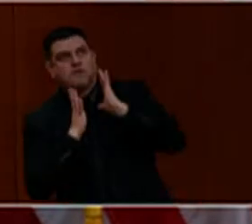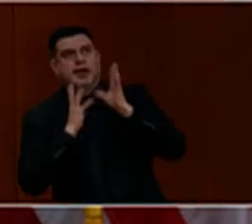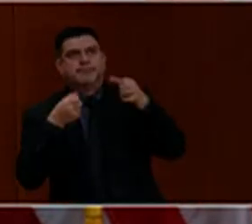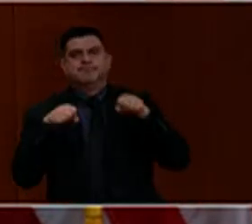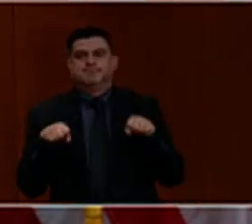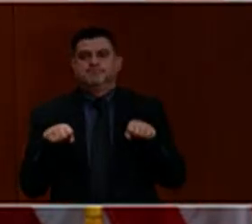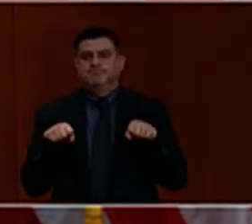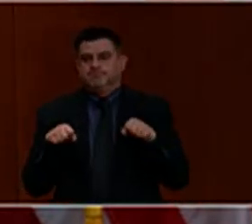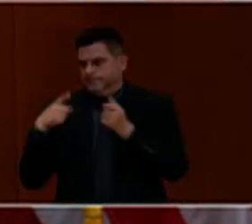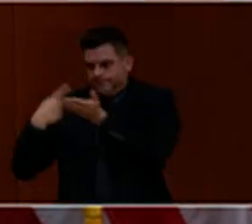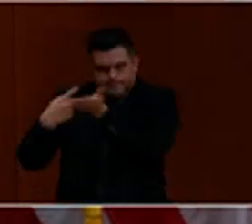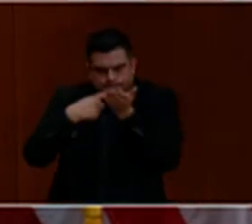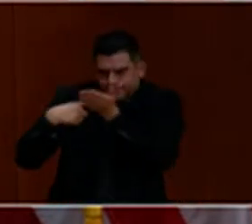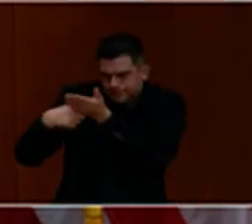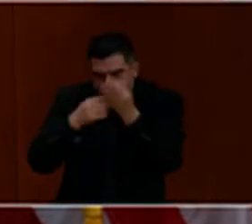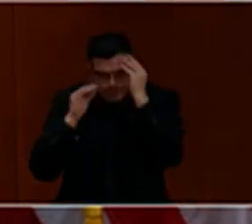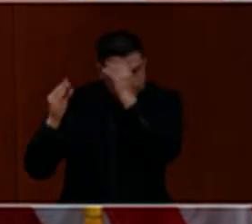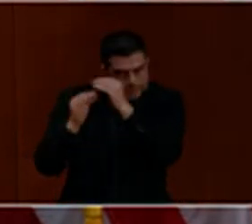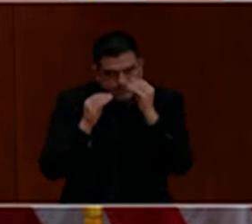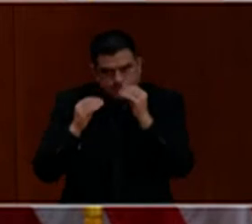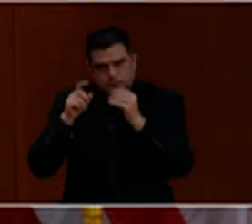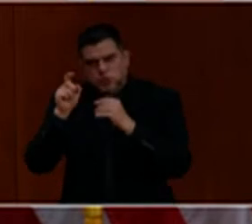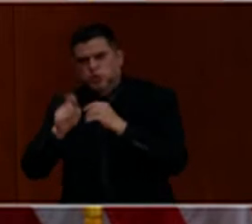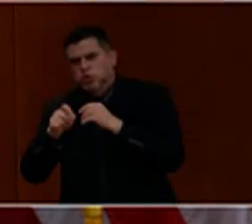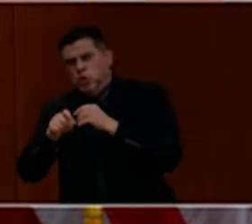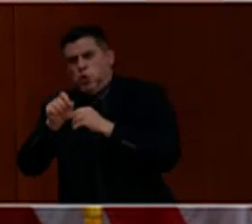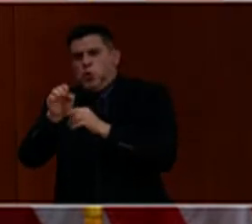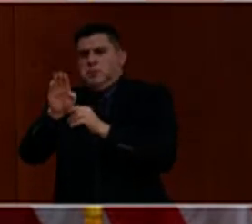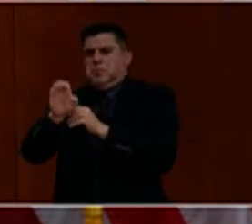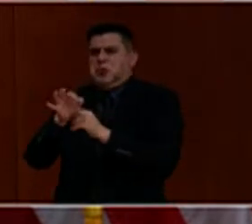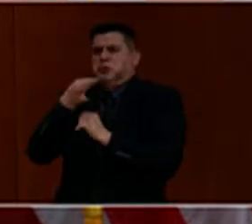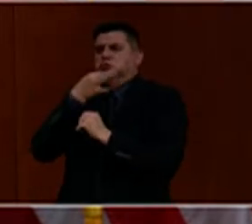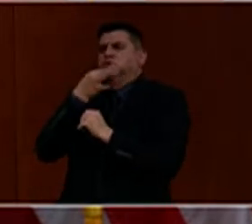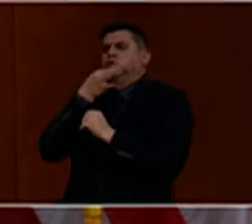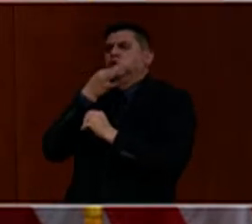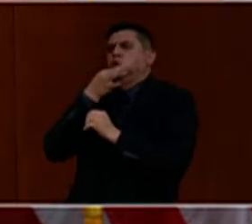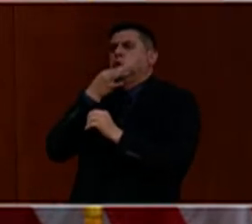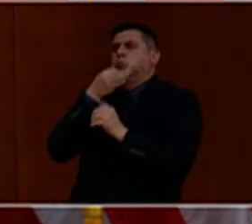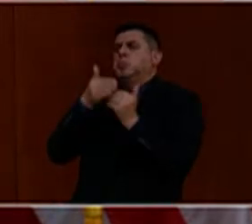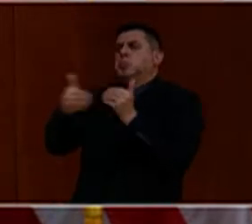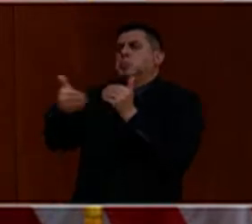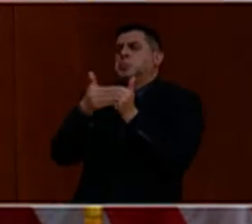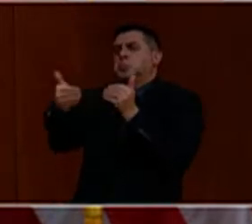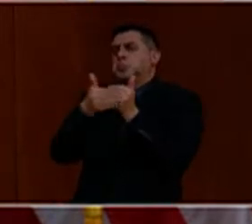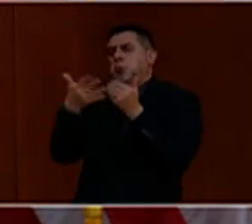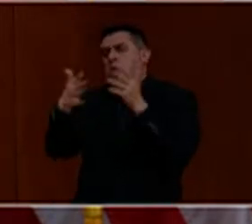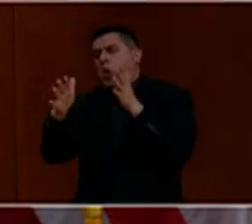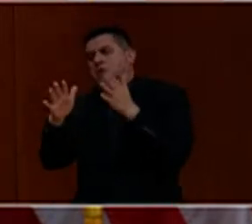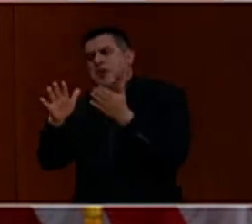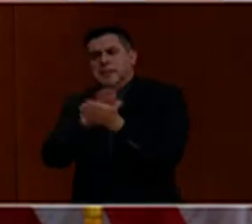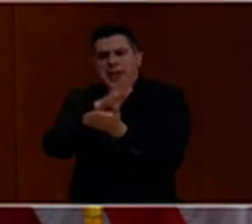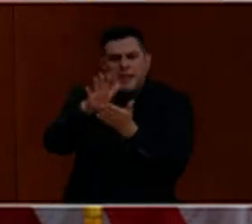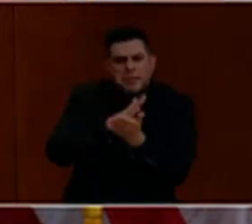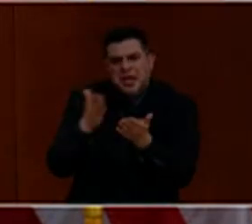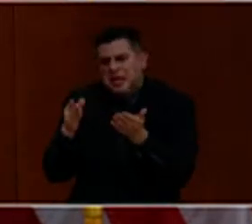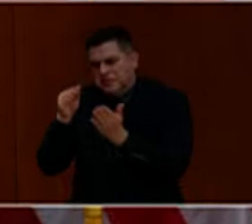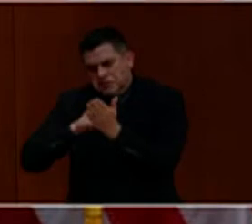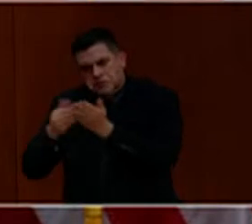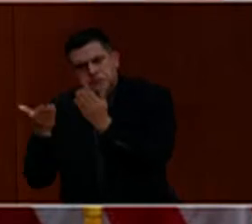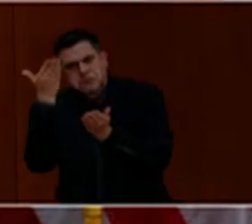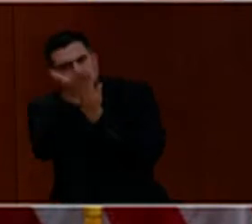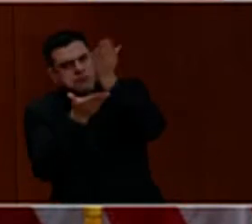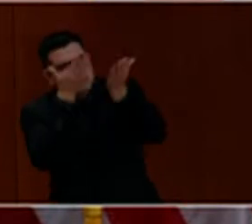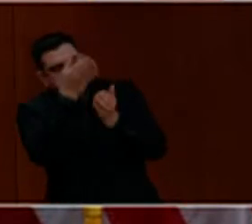within the. I think they're doing some arguments or that's scheduled, or I know they filed briefs. So all this stuff is going to come to a head, and I'm sure they're